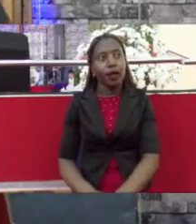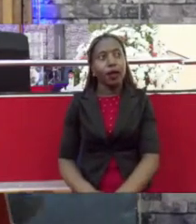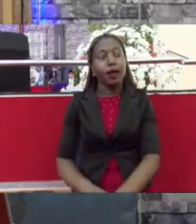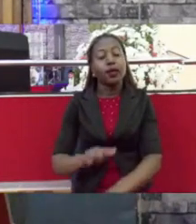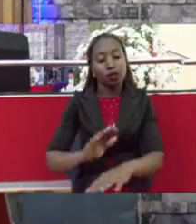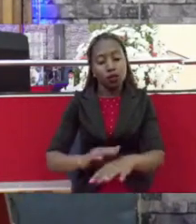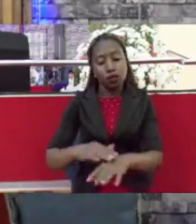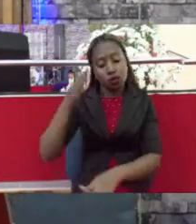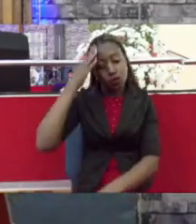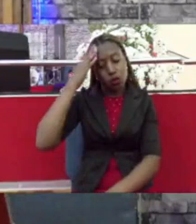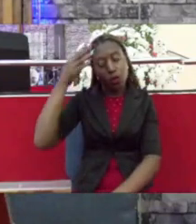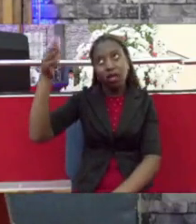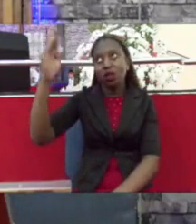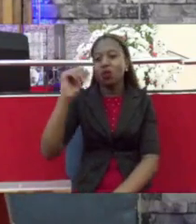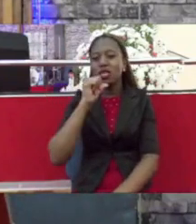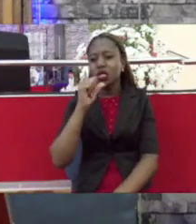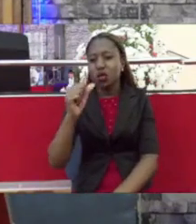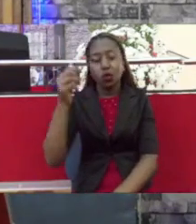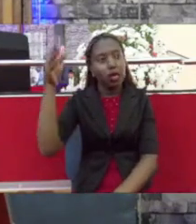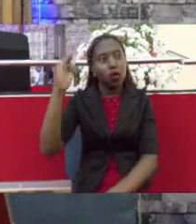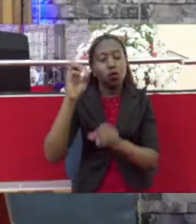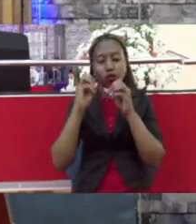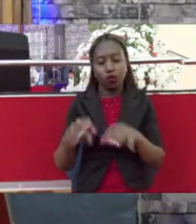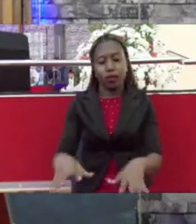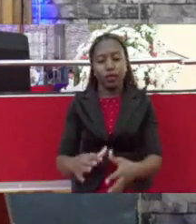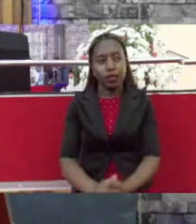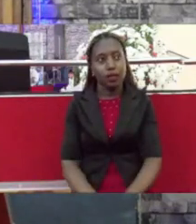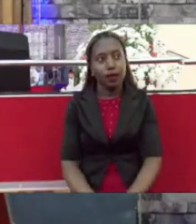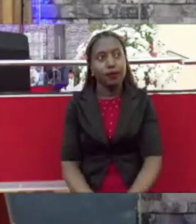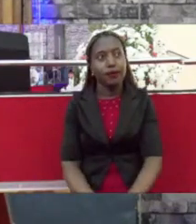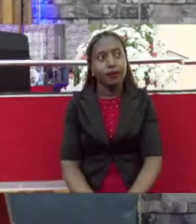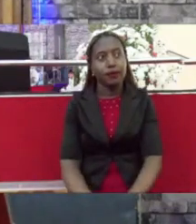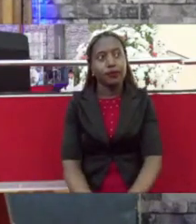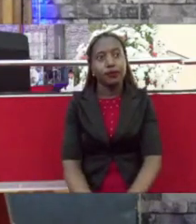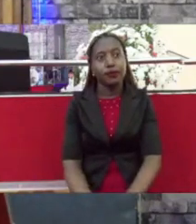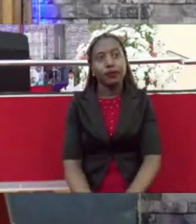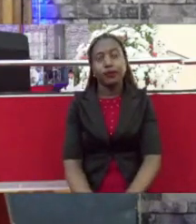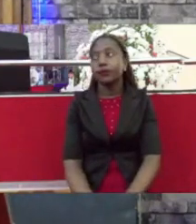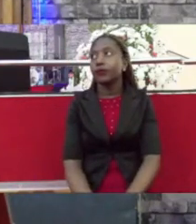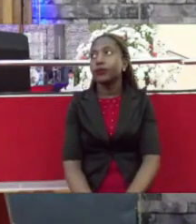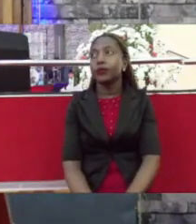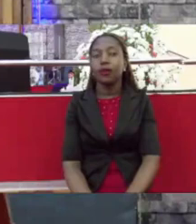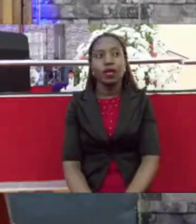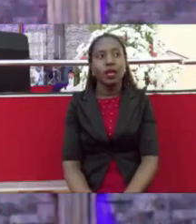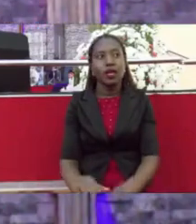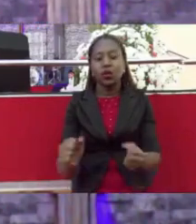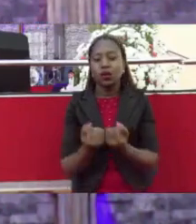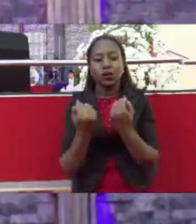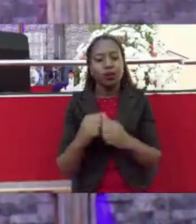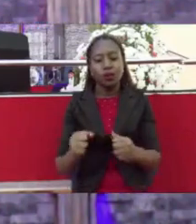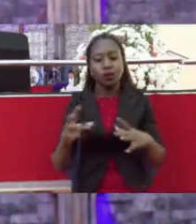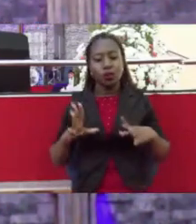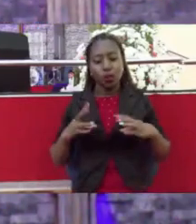not God of waste. Na ni jambo la kufariji kujua kwamba Mungu wetu sio Mungu wa kutupilia. He could not allow the waste of the pieces of